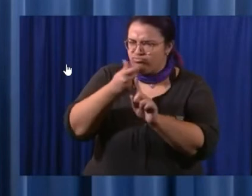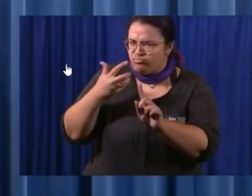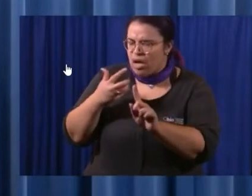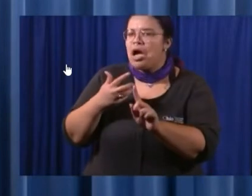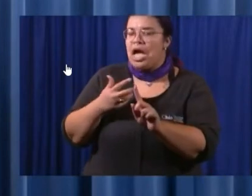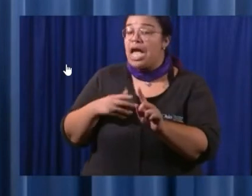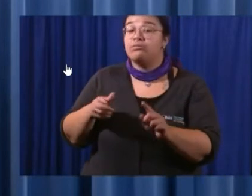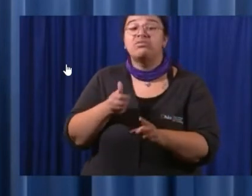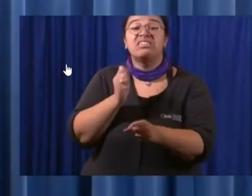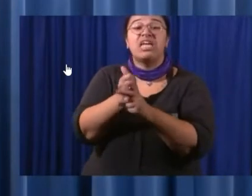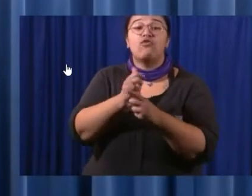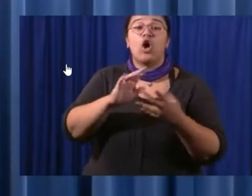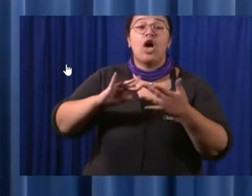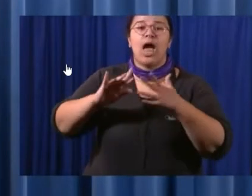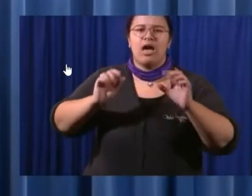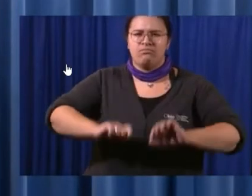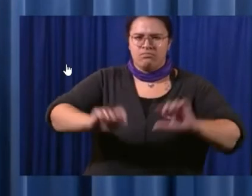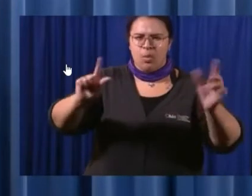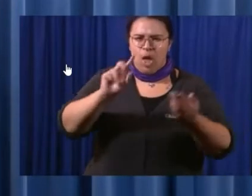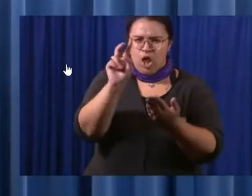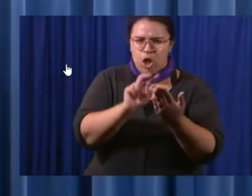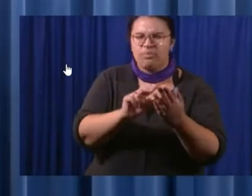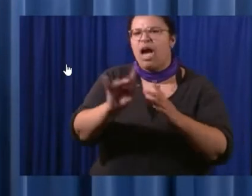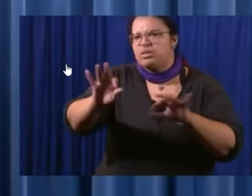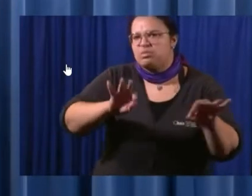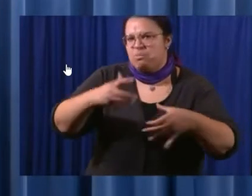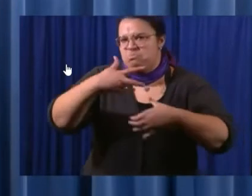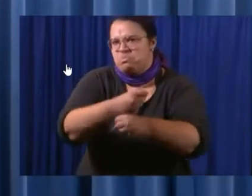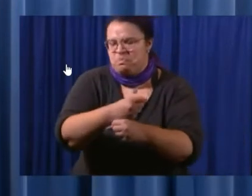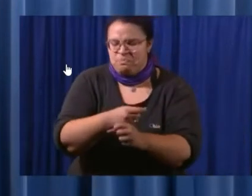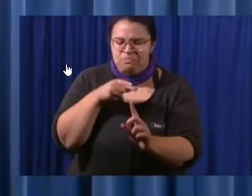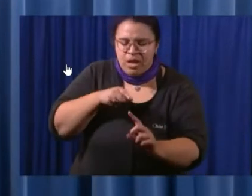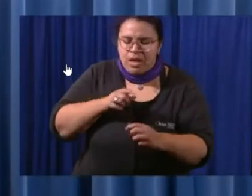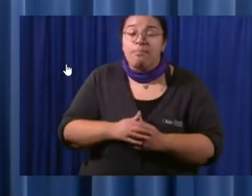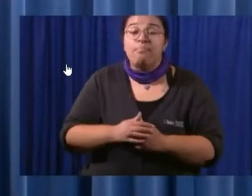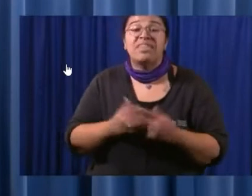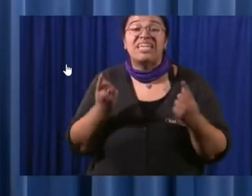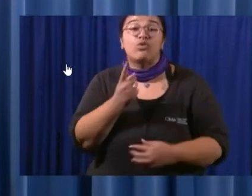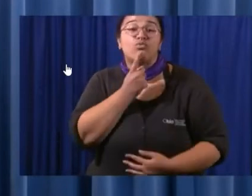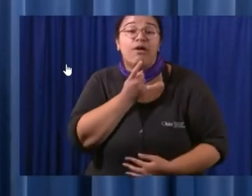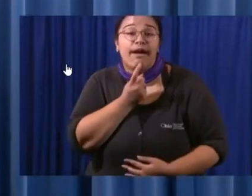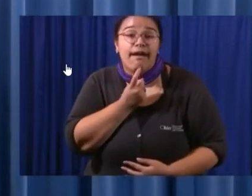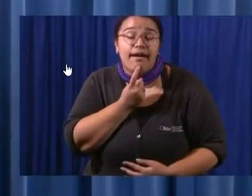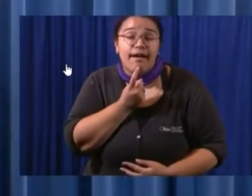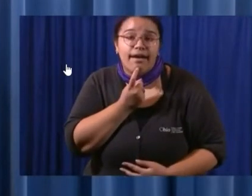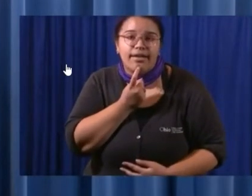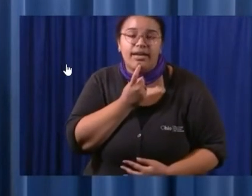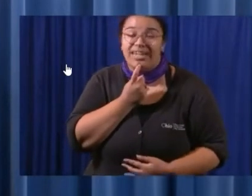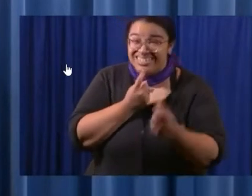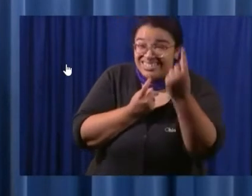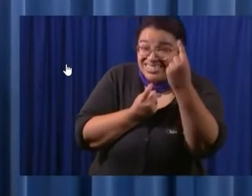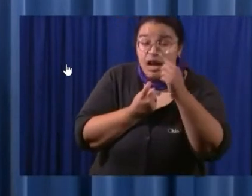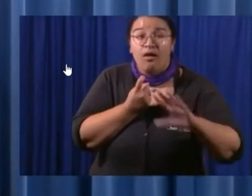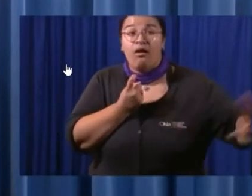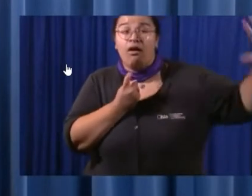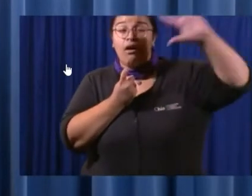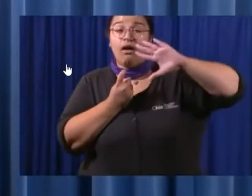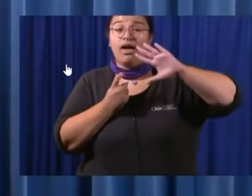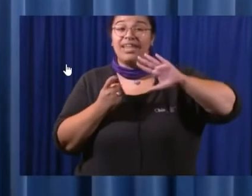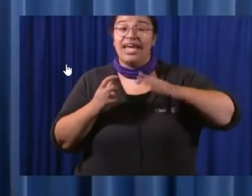it basically is that when you get to red, and you're only one of a handful of counties in the whole state that are